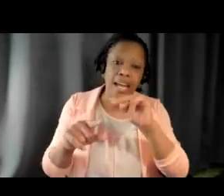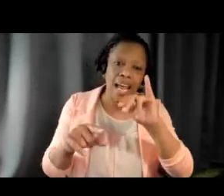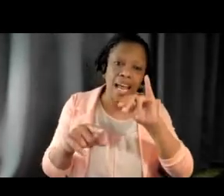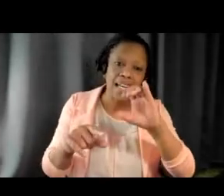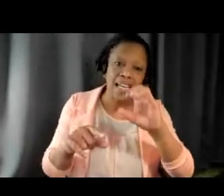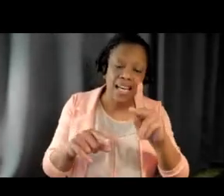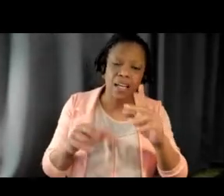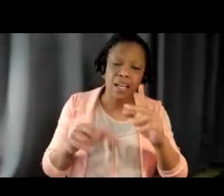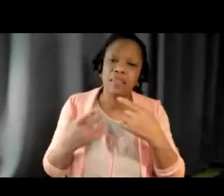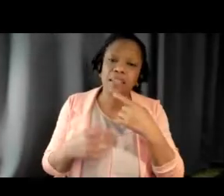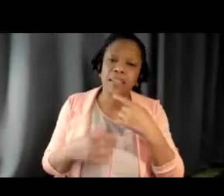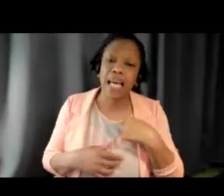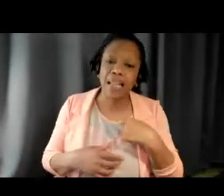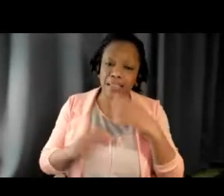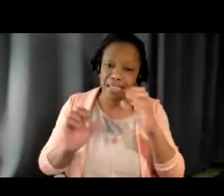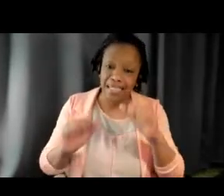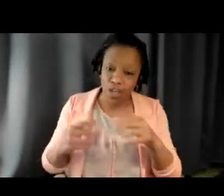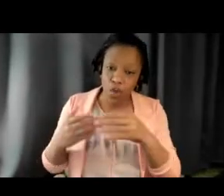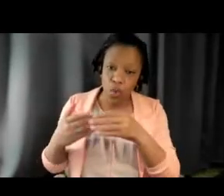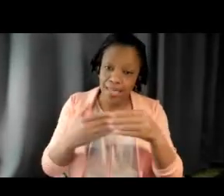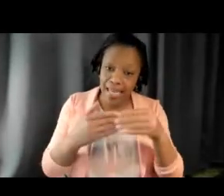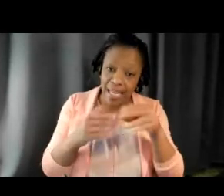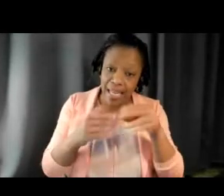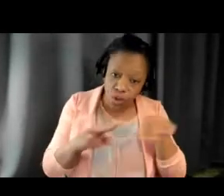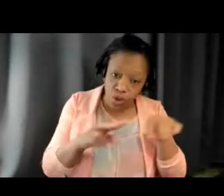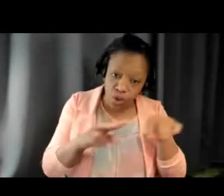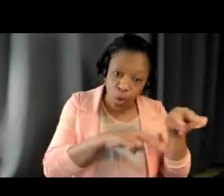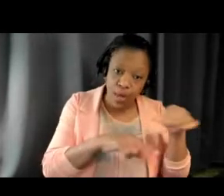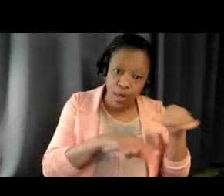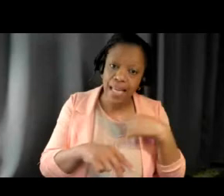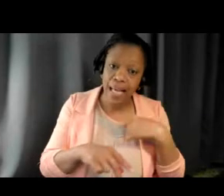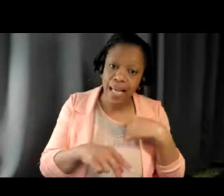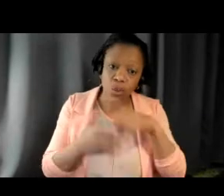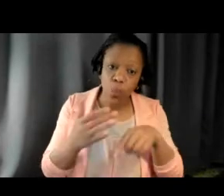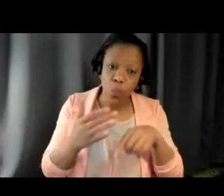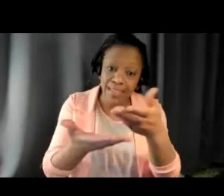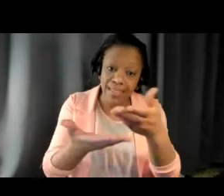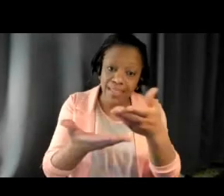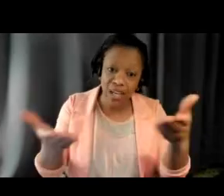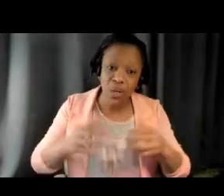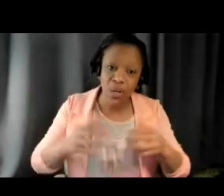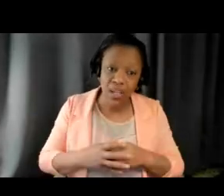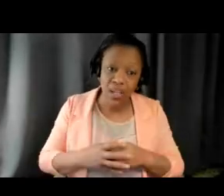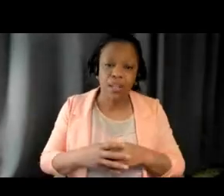us through some of these aisles and explain some of what's going on here in general? Okay, so over here we got